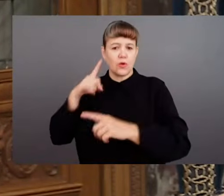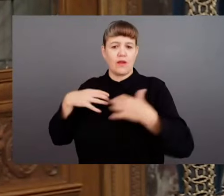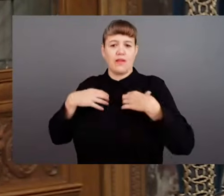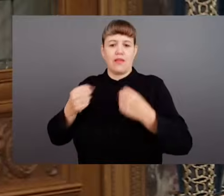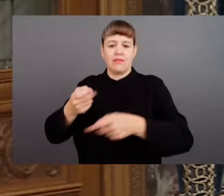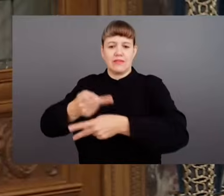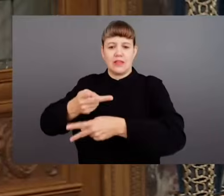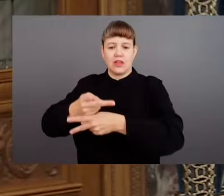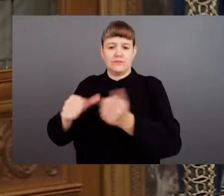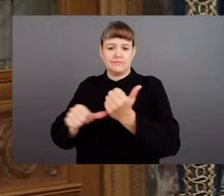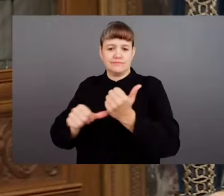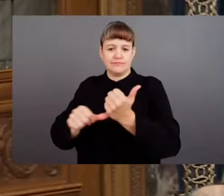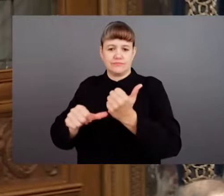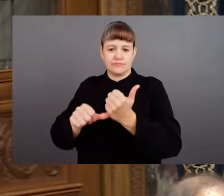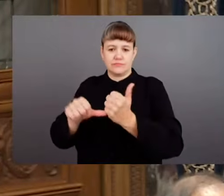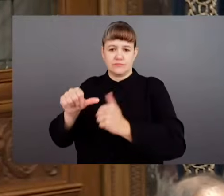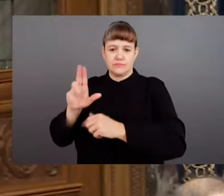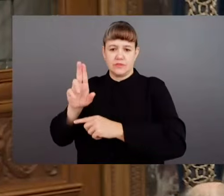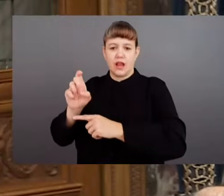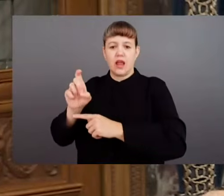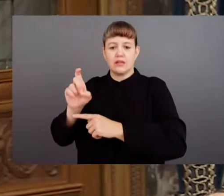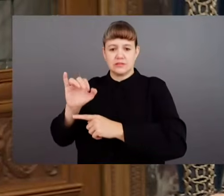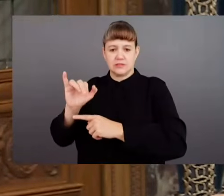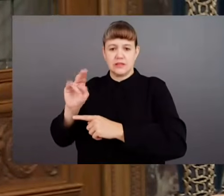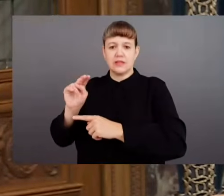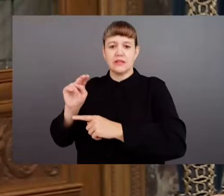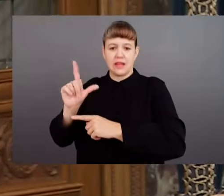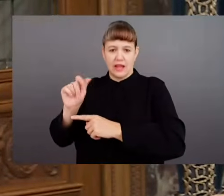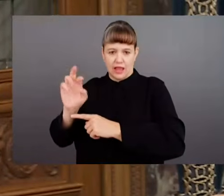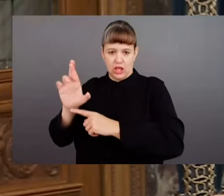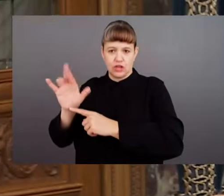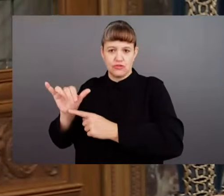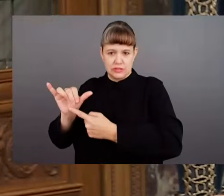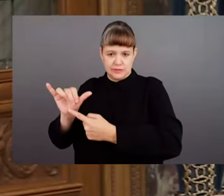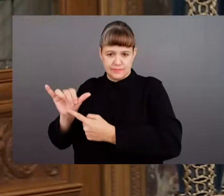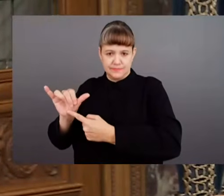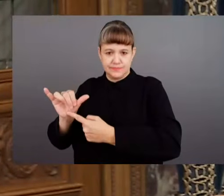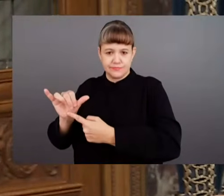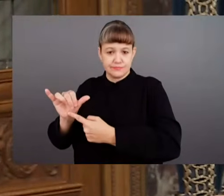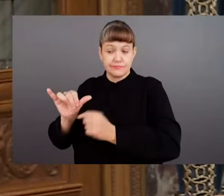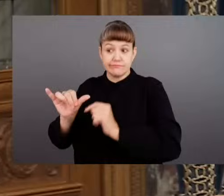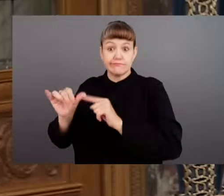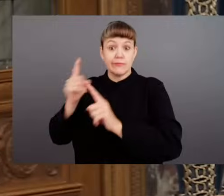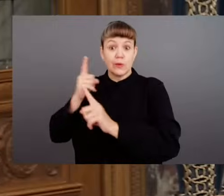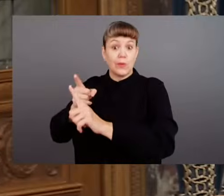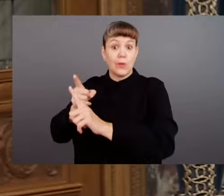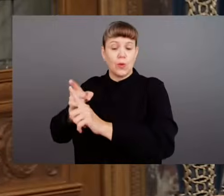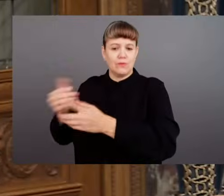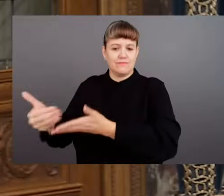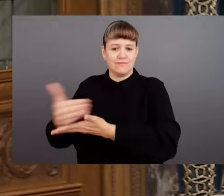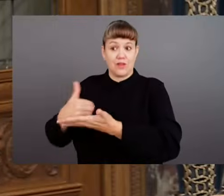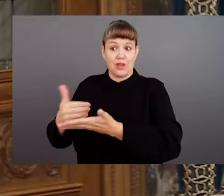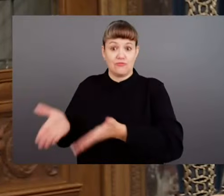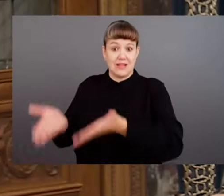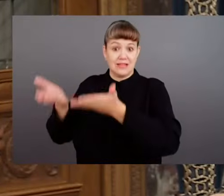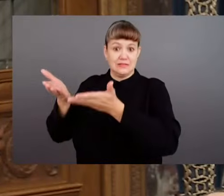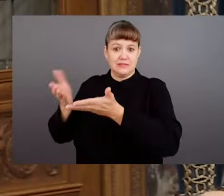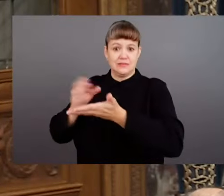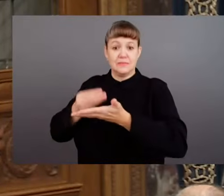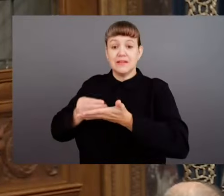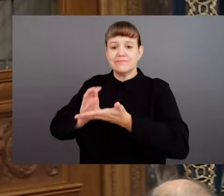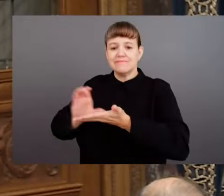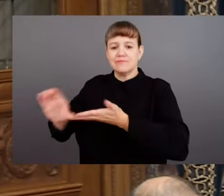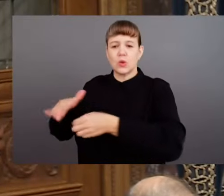items intended to raise funds in support of the local hospital. These are the greeters at the entrance to hospitals. They are the